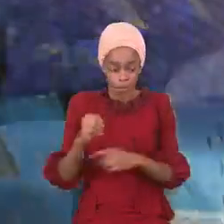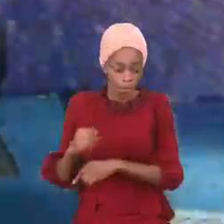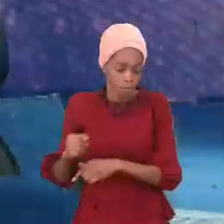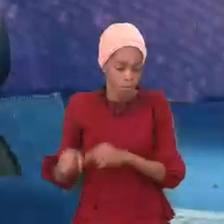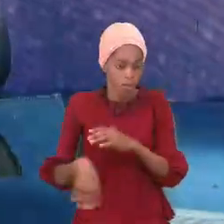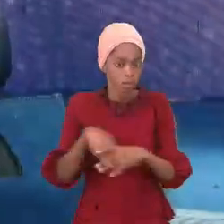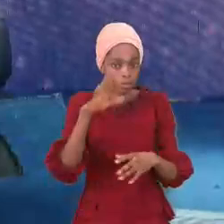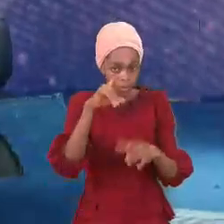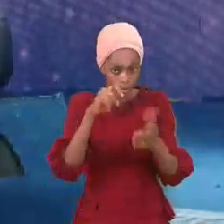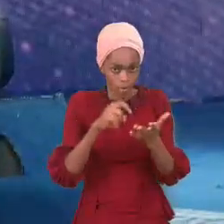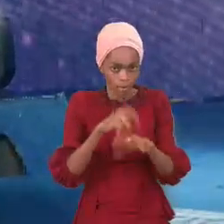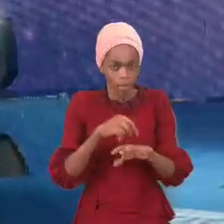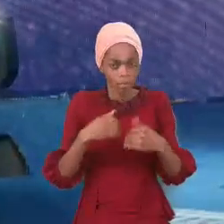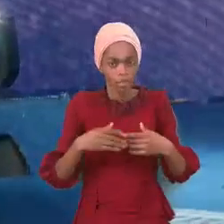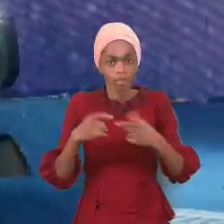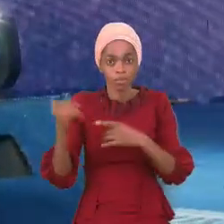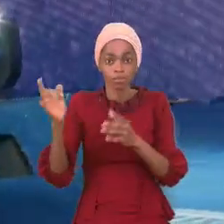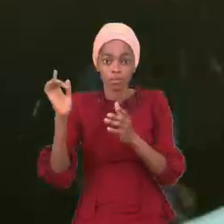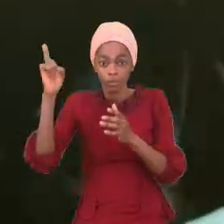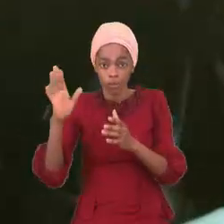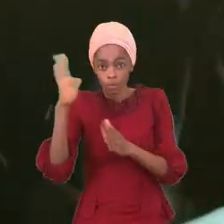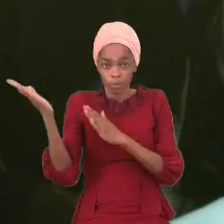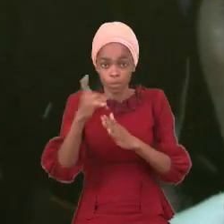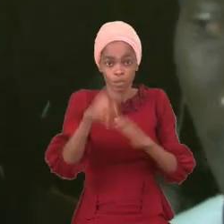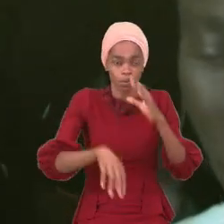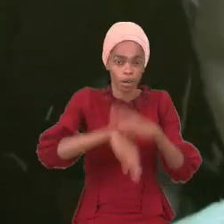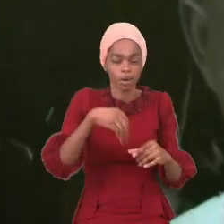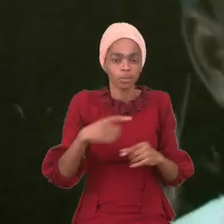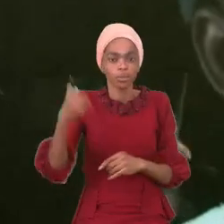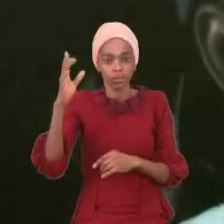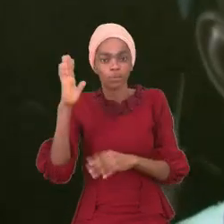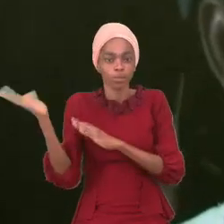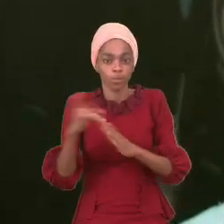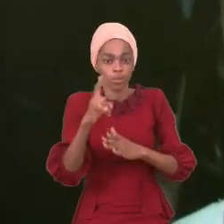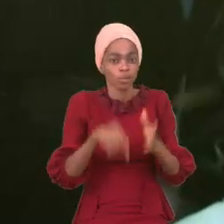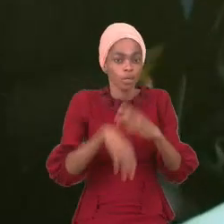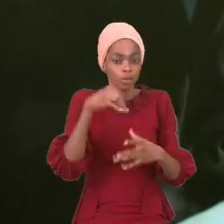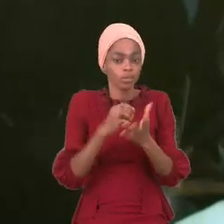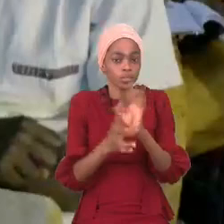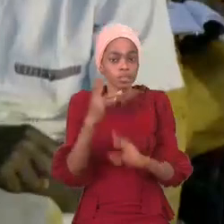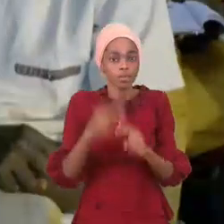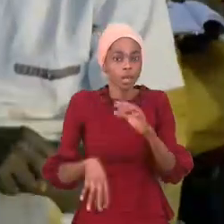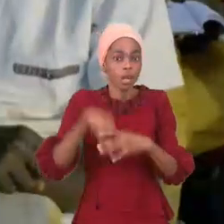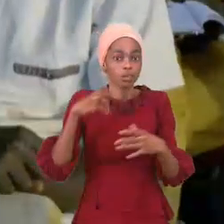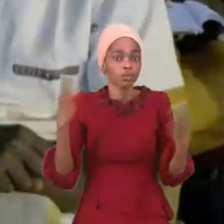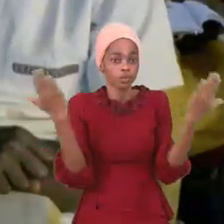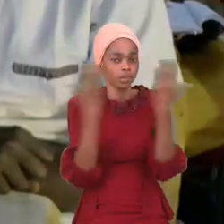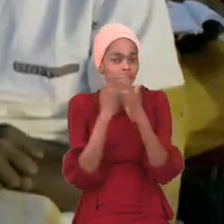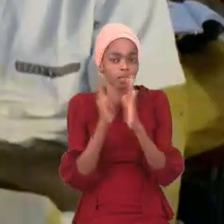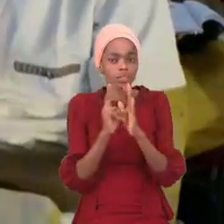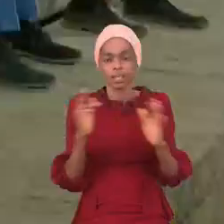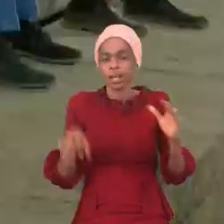has come. He'll bring you out. He'll bring you out. Out of darkness, out